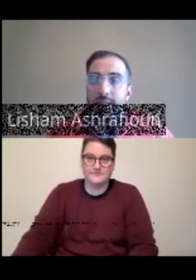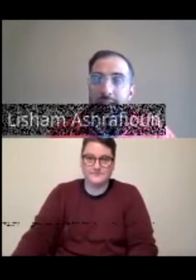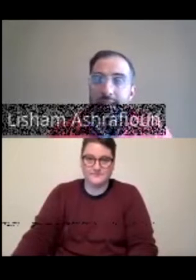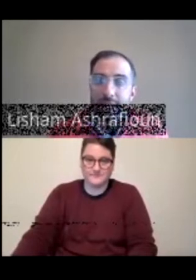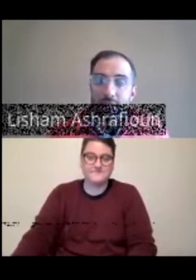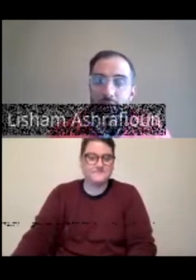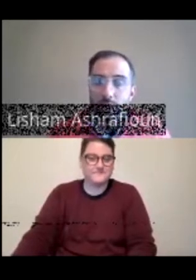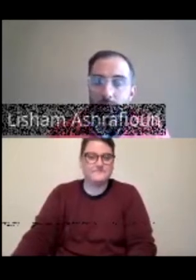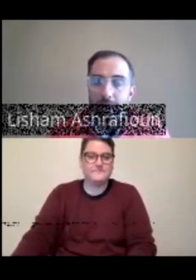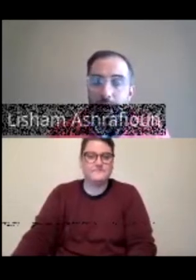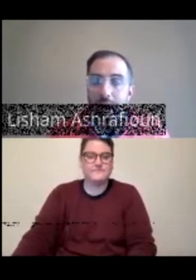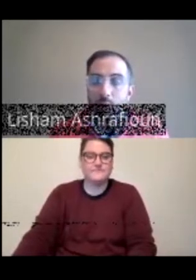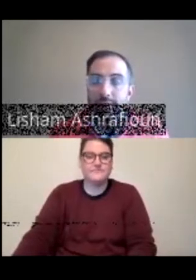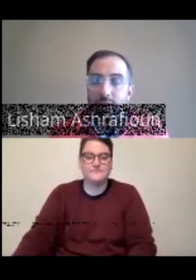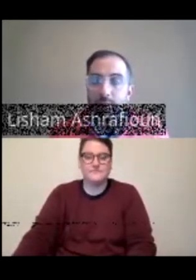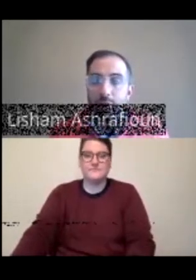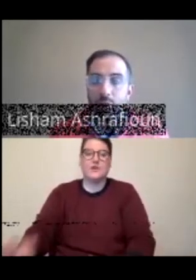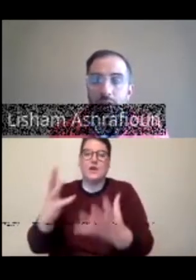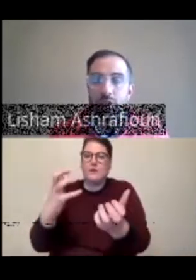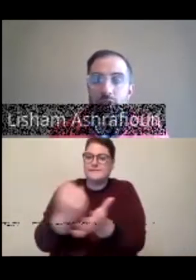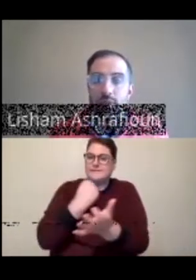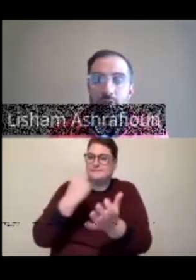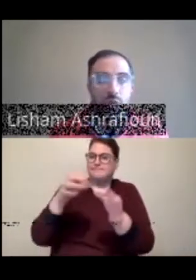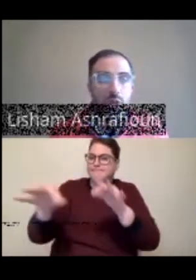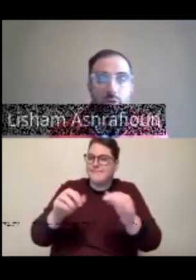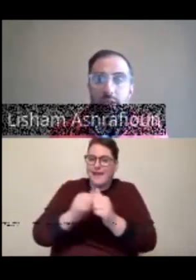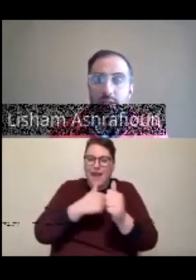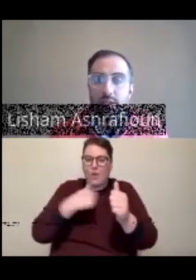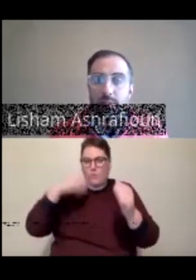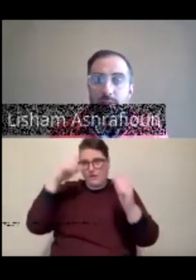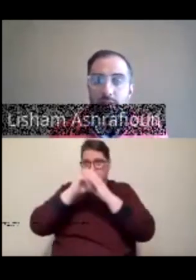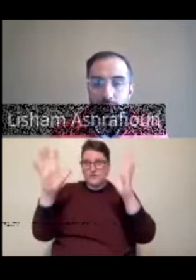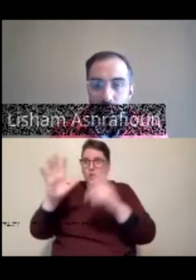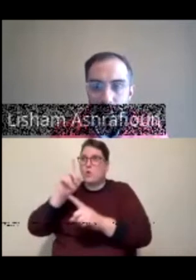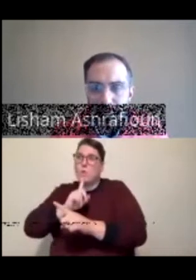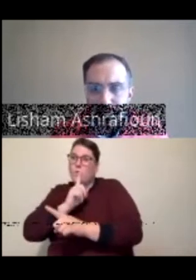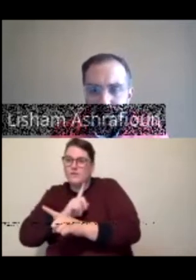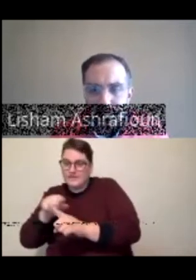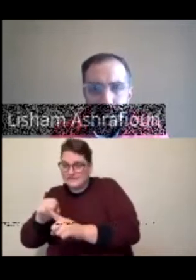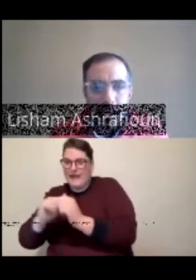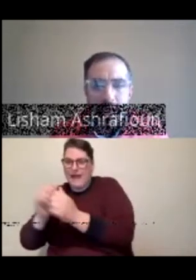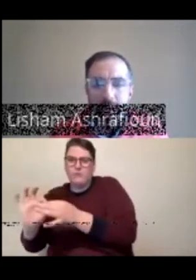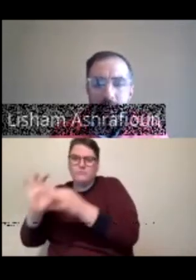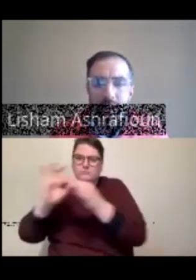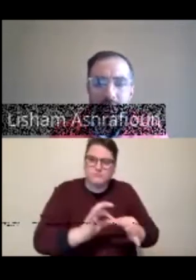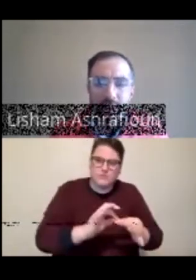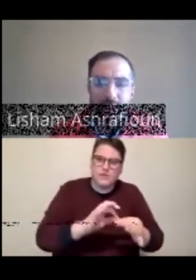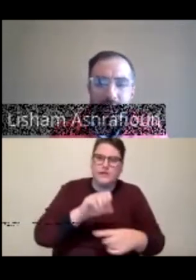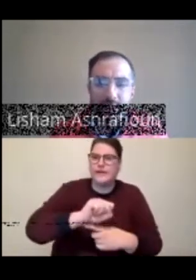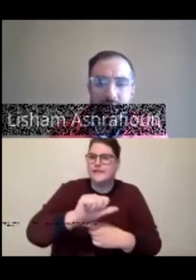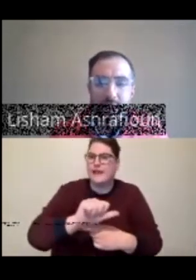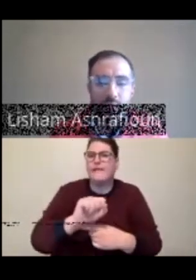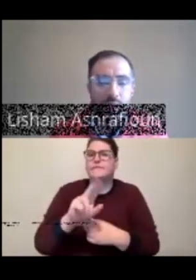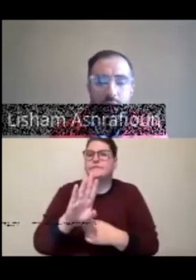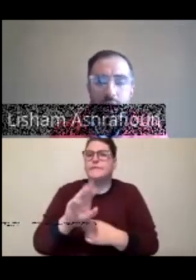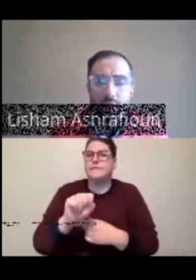So I want to take a second to explain about how we think about the relationship between loneliness and substance use. And I think it